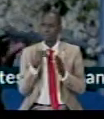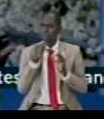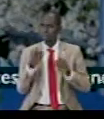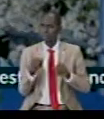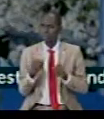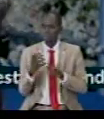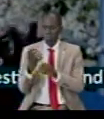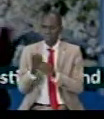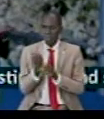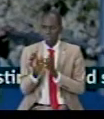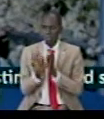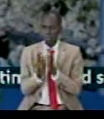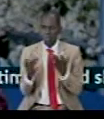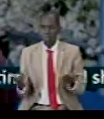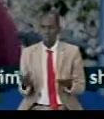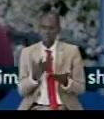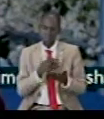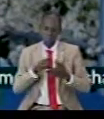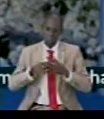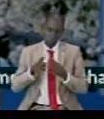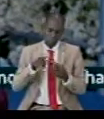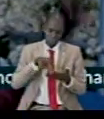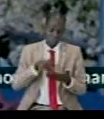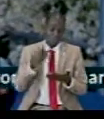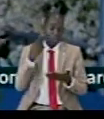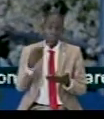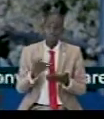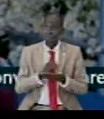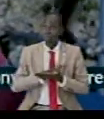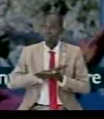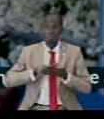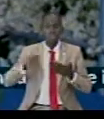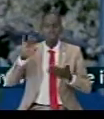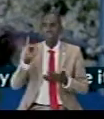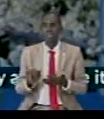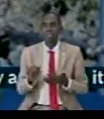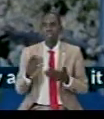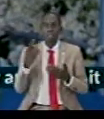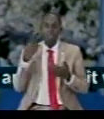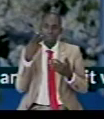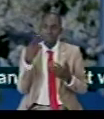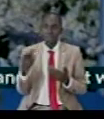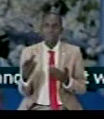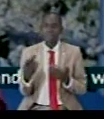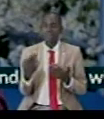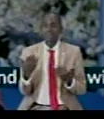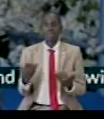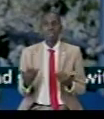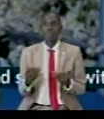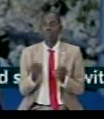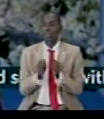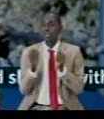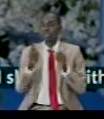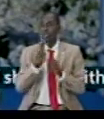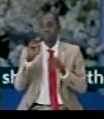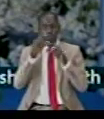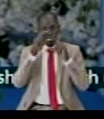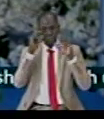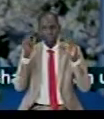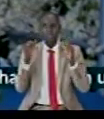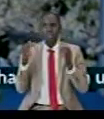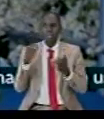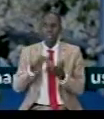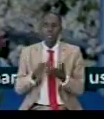saw that I could see clearly. And now I'm opening the eyes and nothing like that is happening. And again, when I woke up this